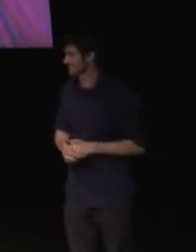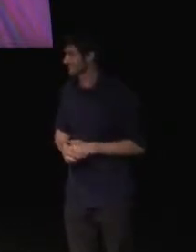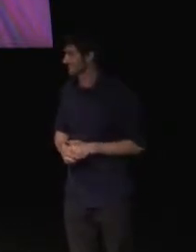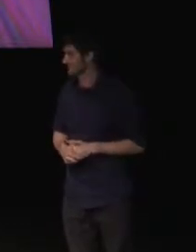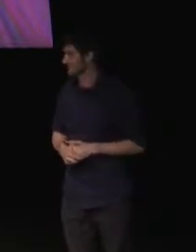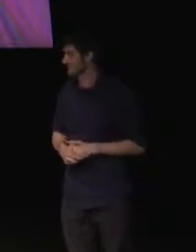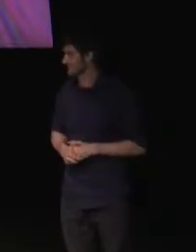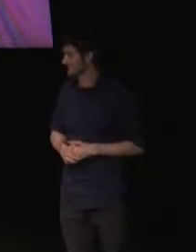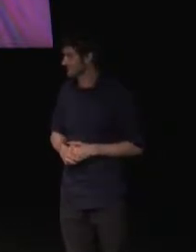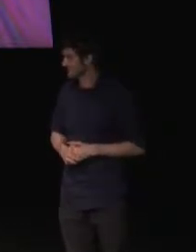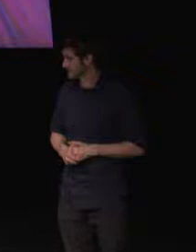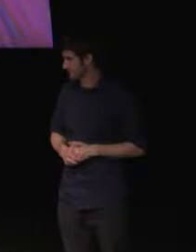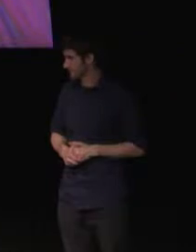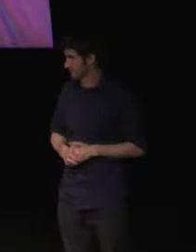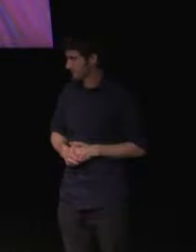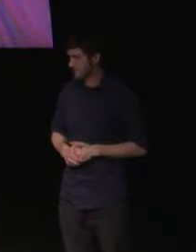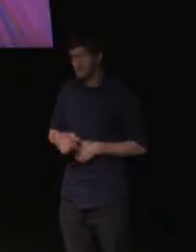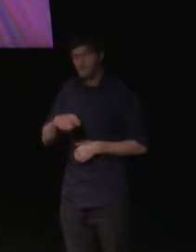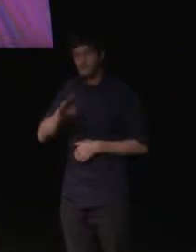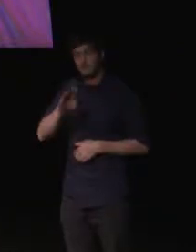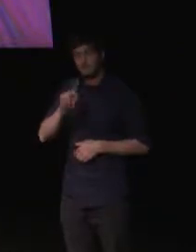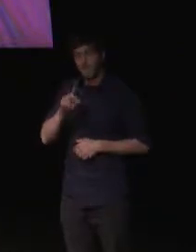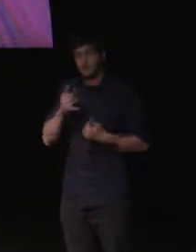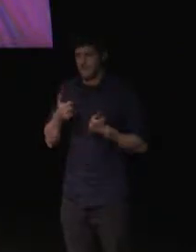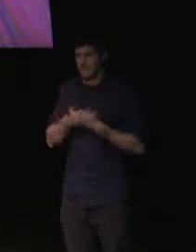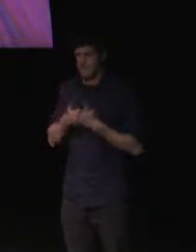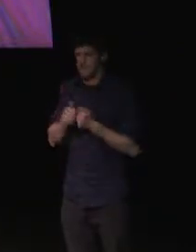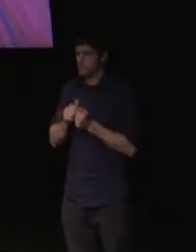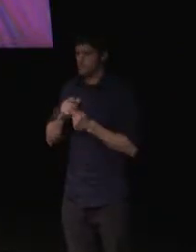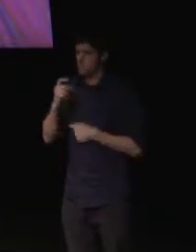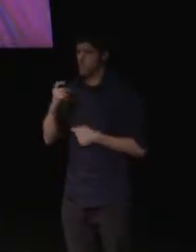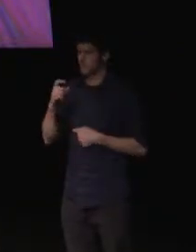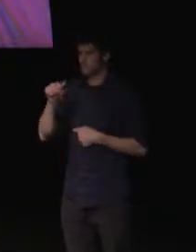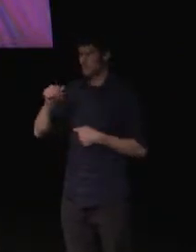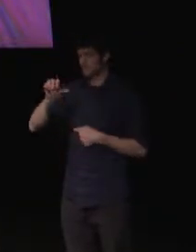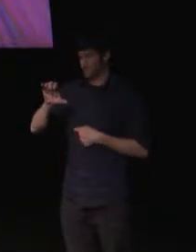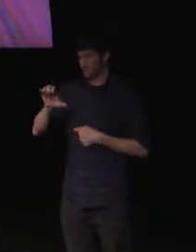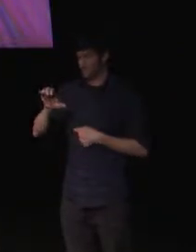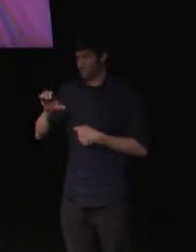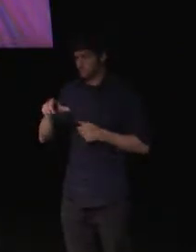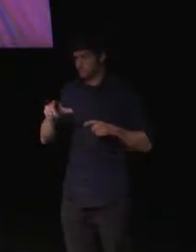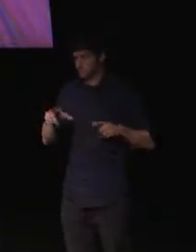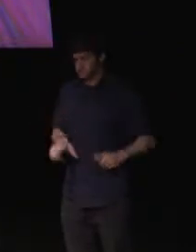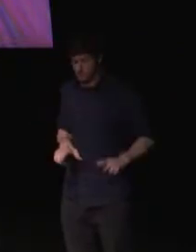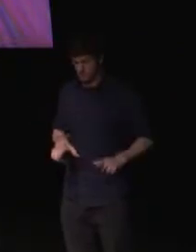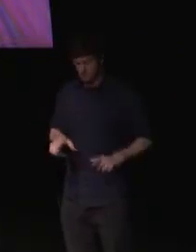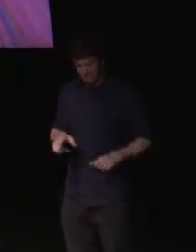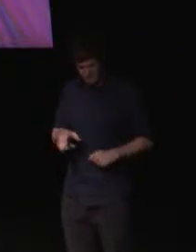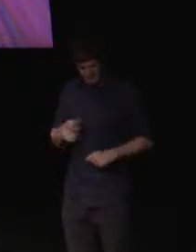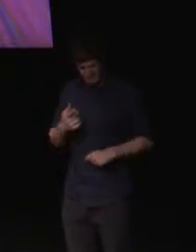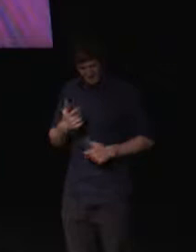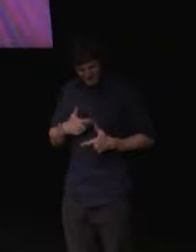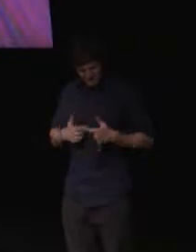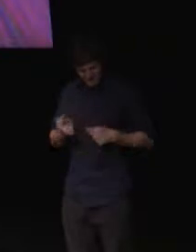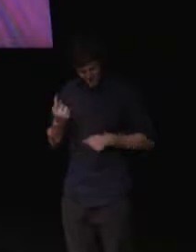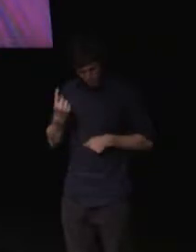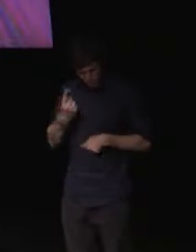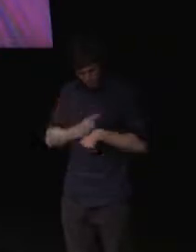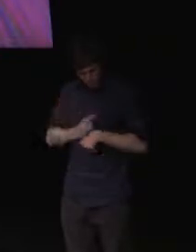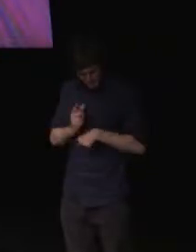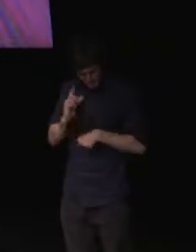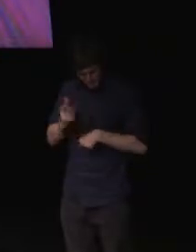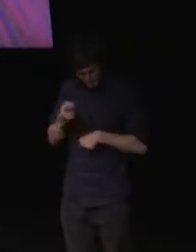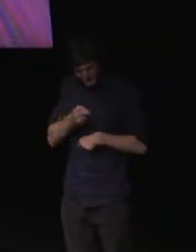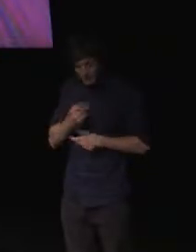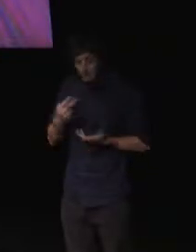So we had Bud play a game using the Xbox adaptive controller, and this was only, I think, maybe a day later. He stood for